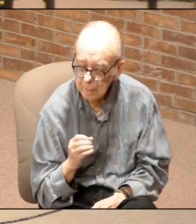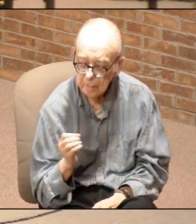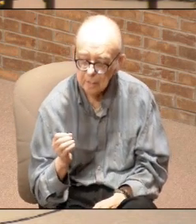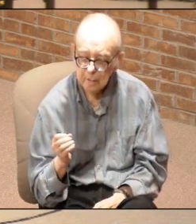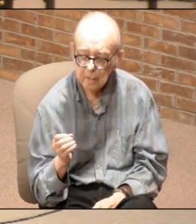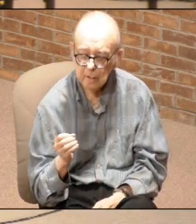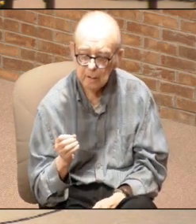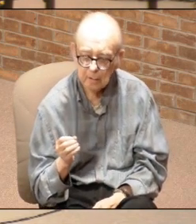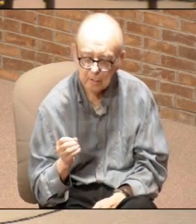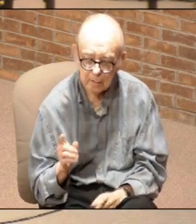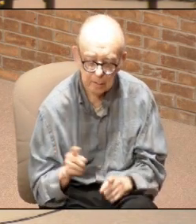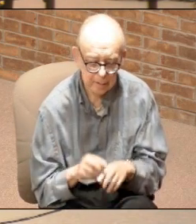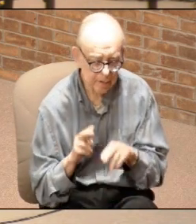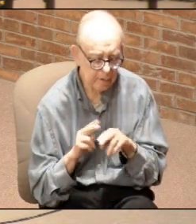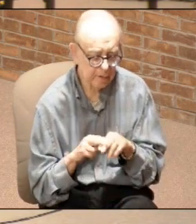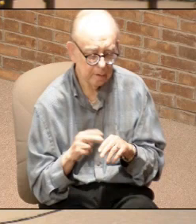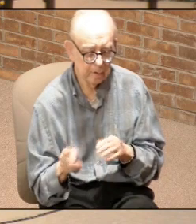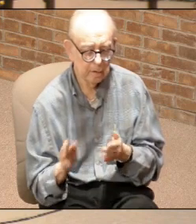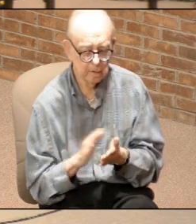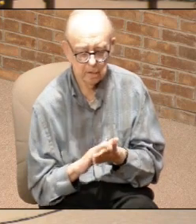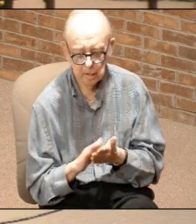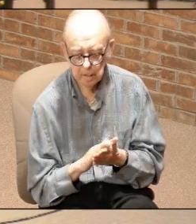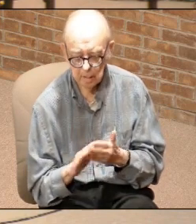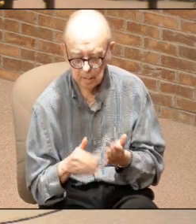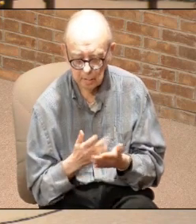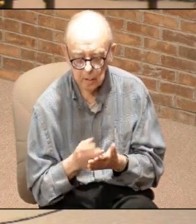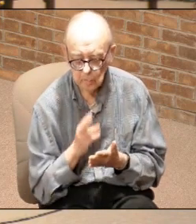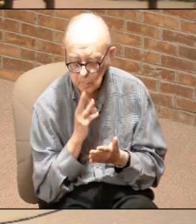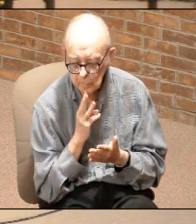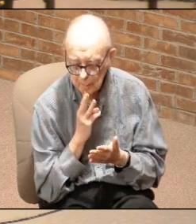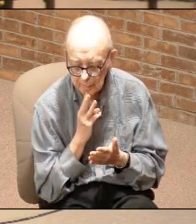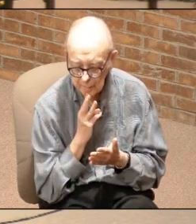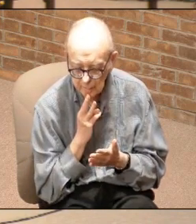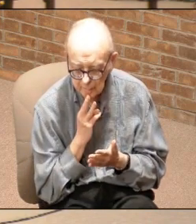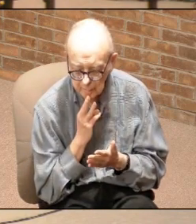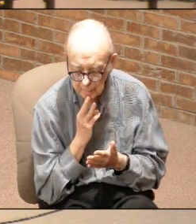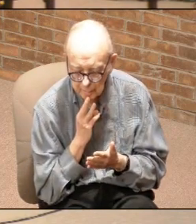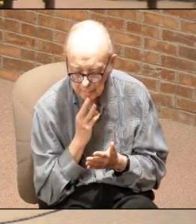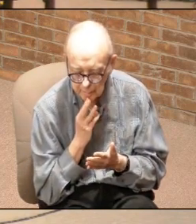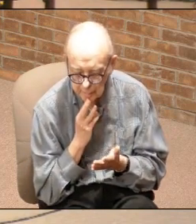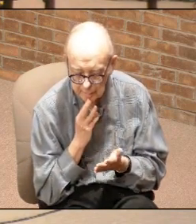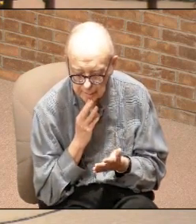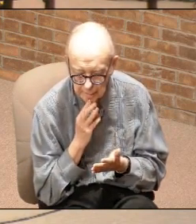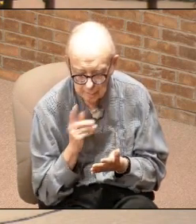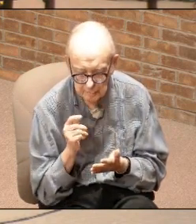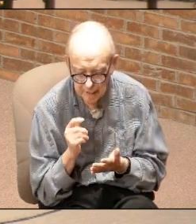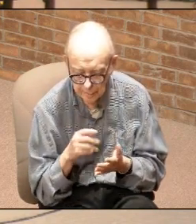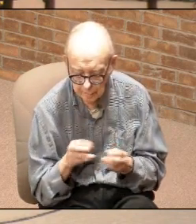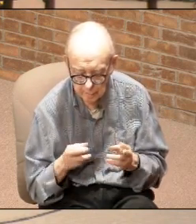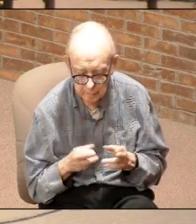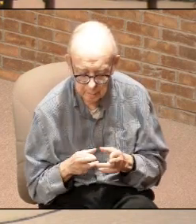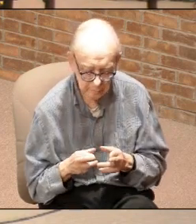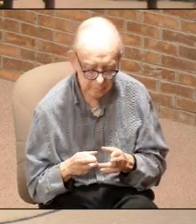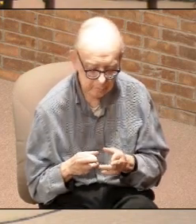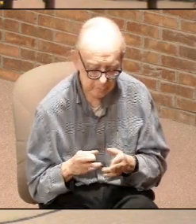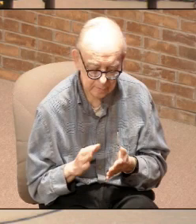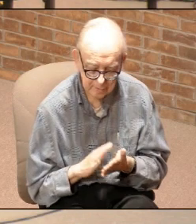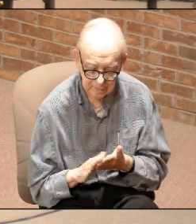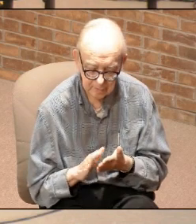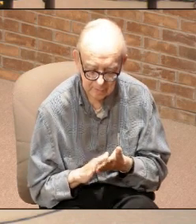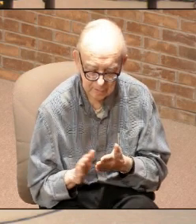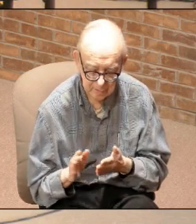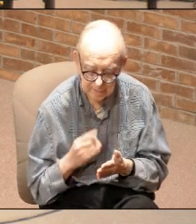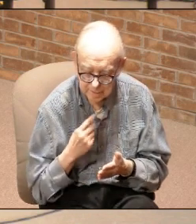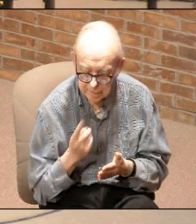so as you're sitting there cleaning up all of the water in the mop bucket you just mop away and just start